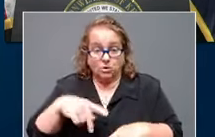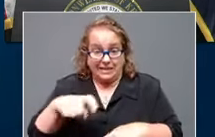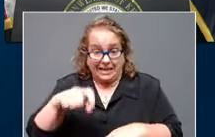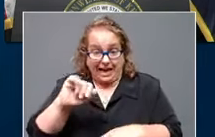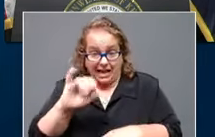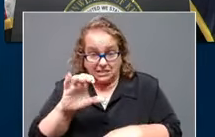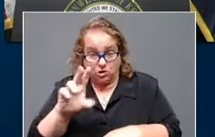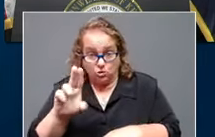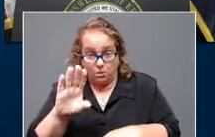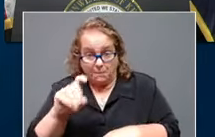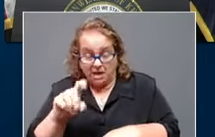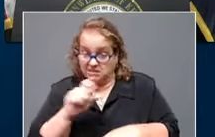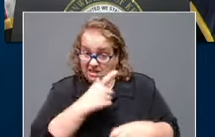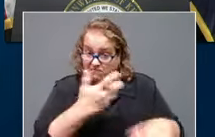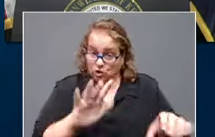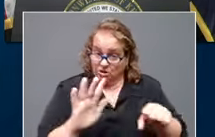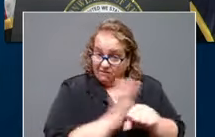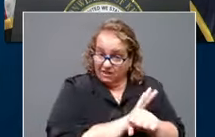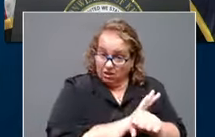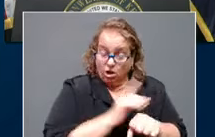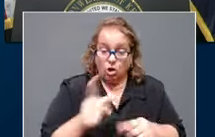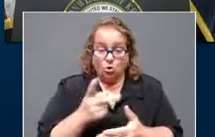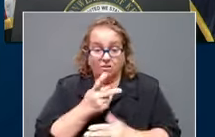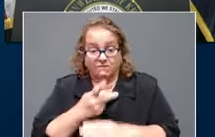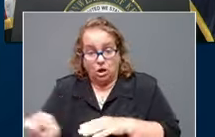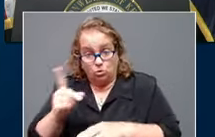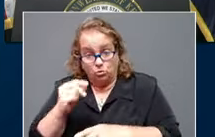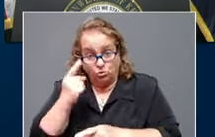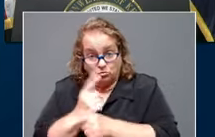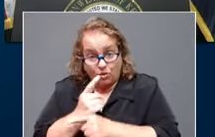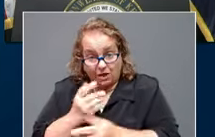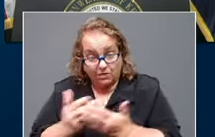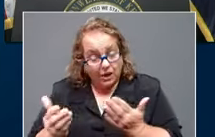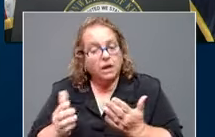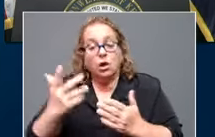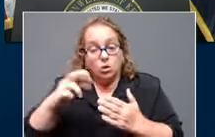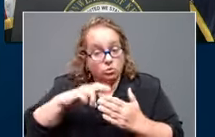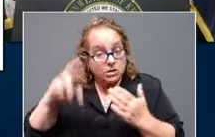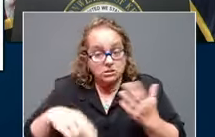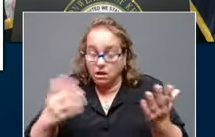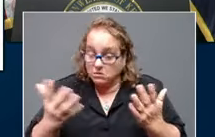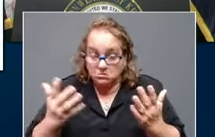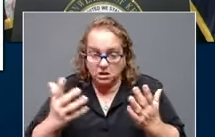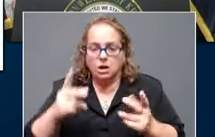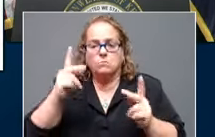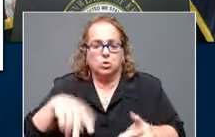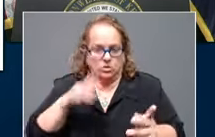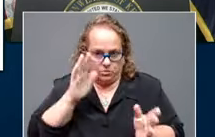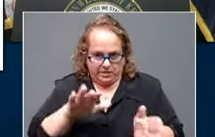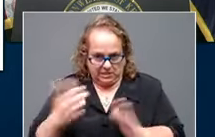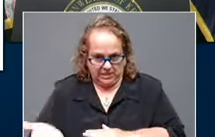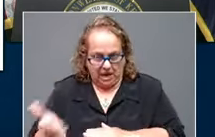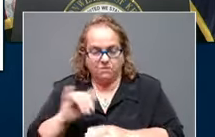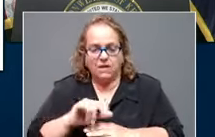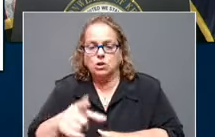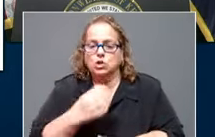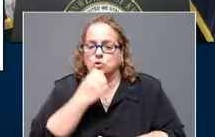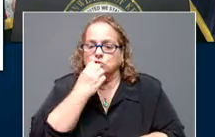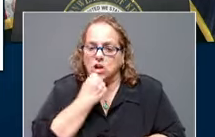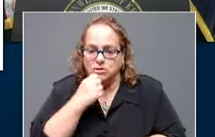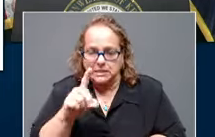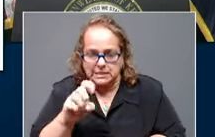in Kentucky. Let's look at our stair-stepper chart. This doesn't even include today. Today, we're